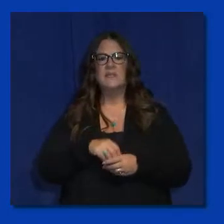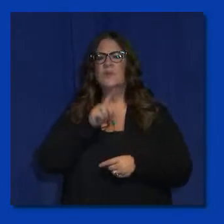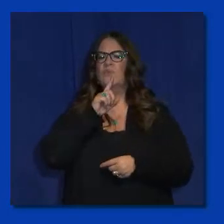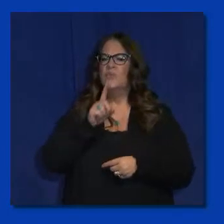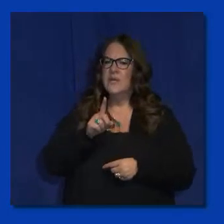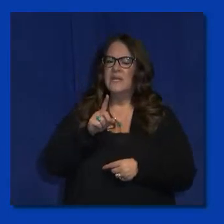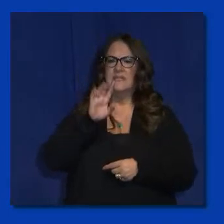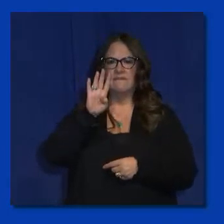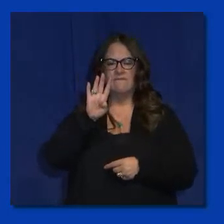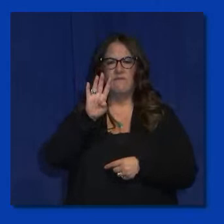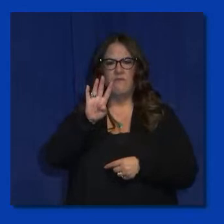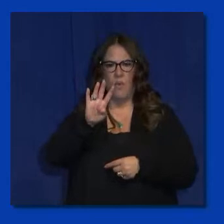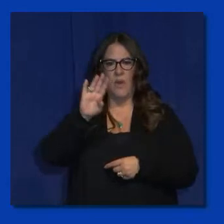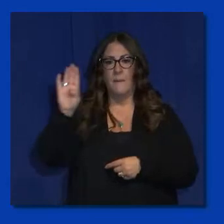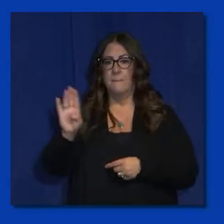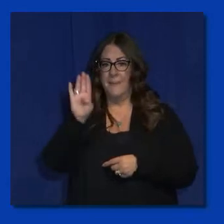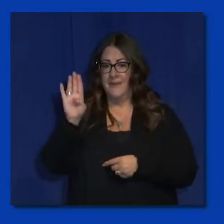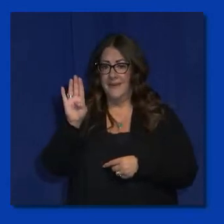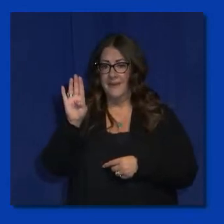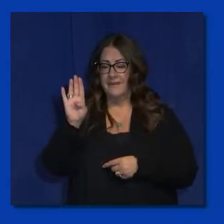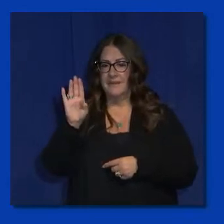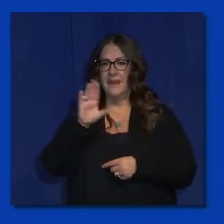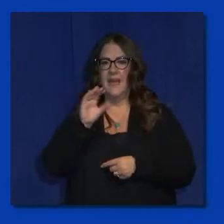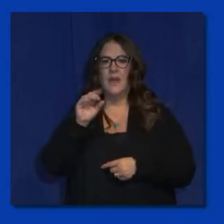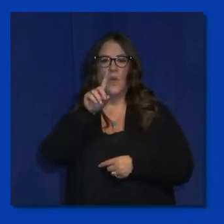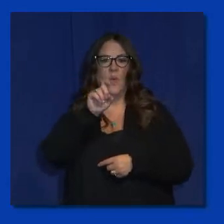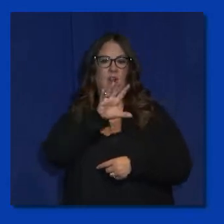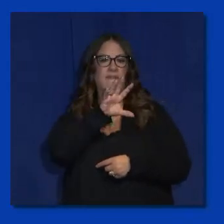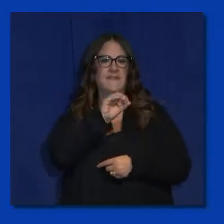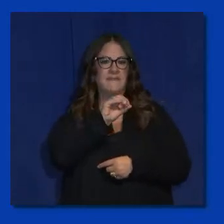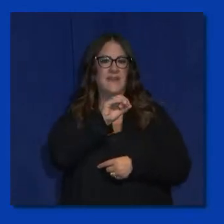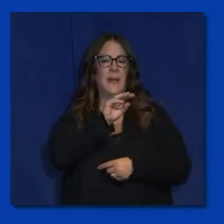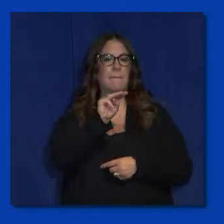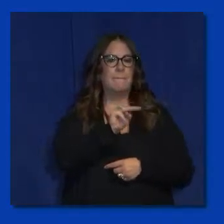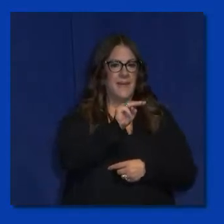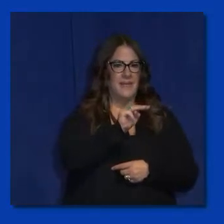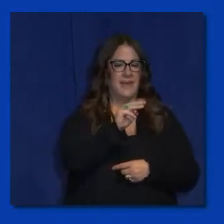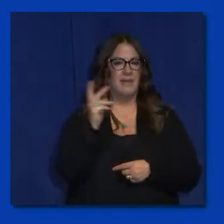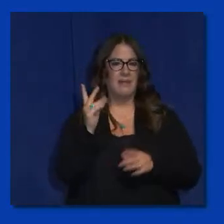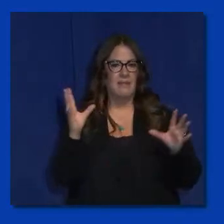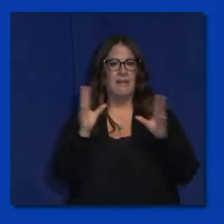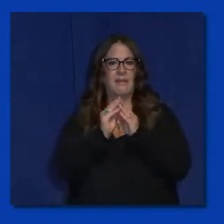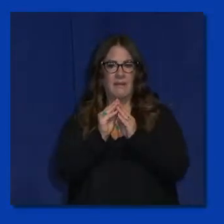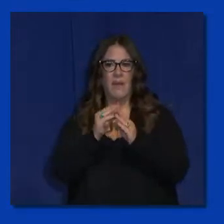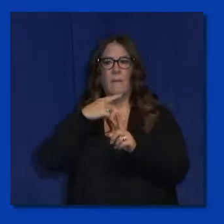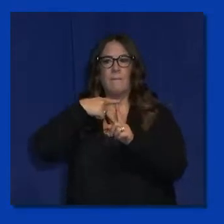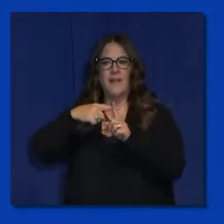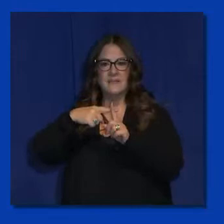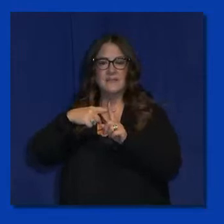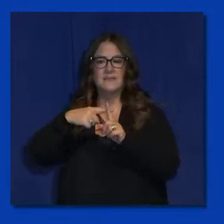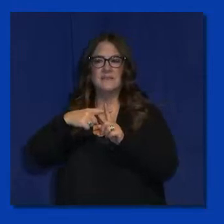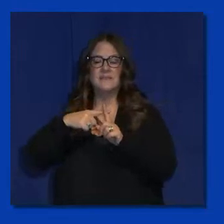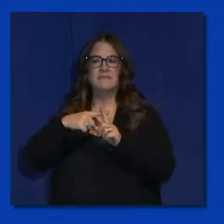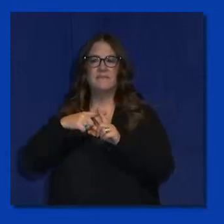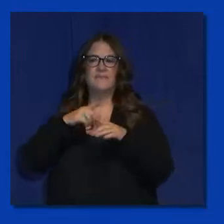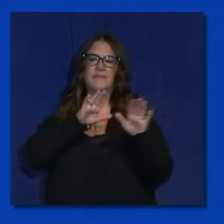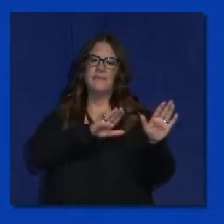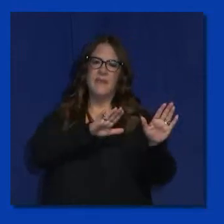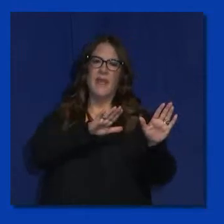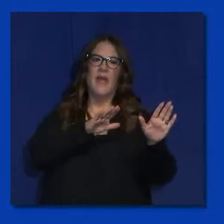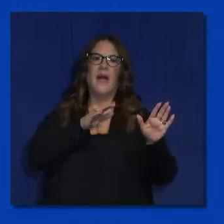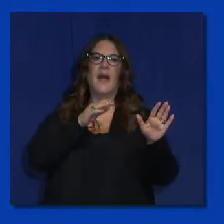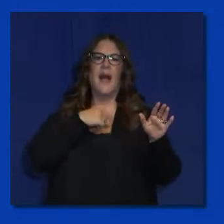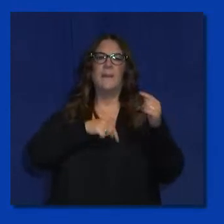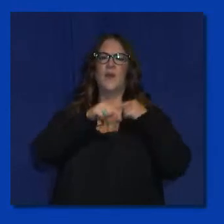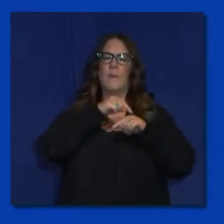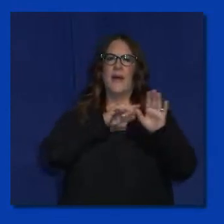It's $4 billion and $150 million. And then, of course, well, I've now